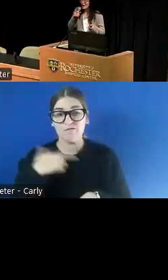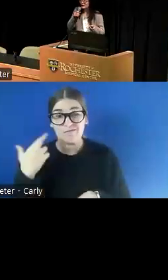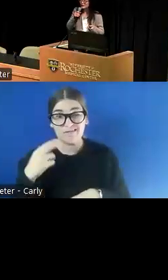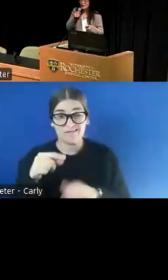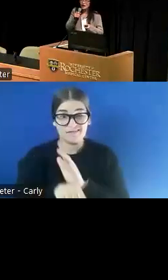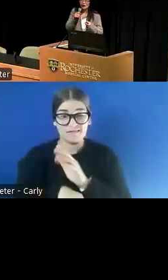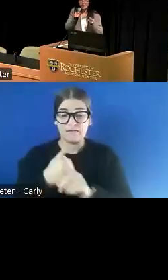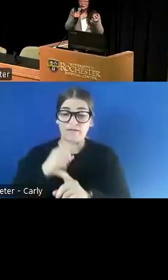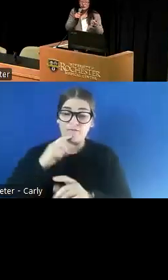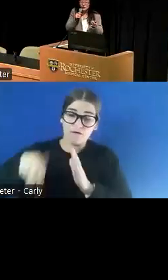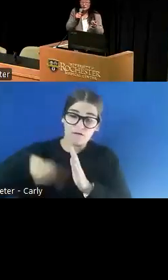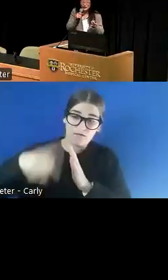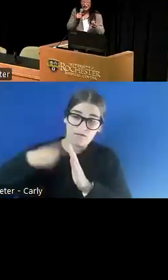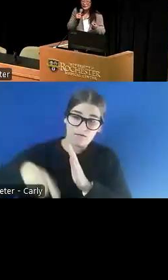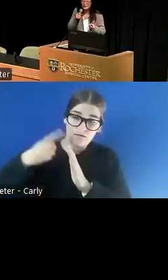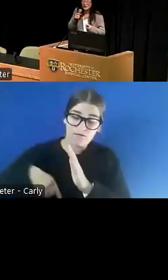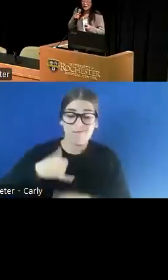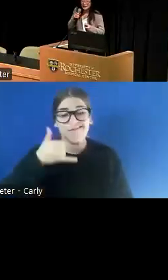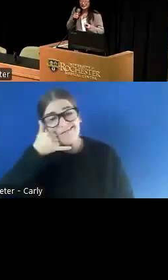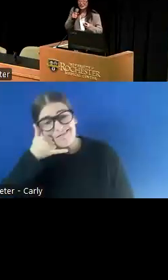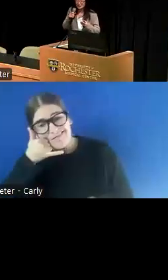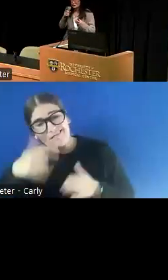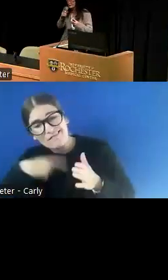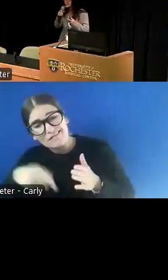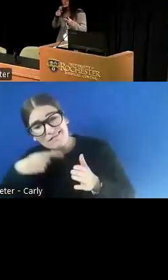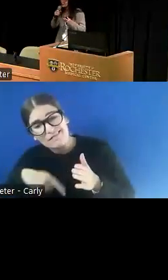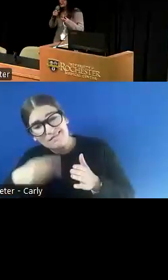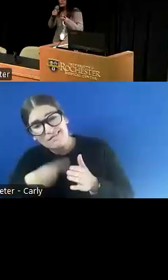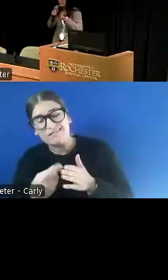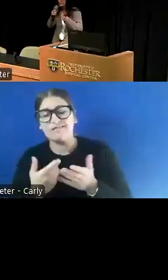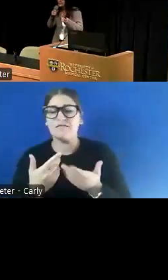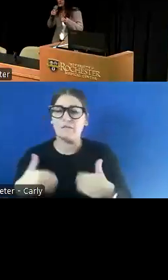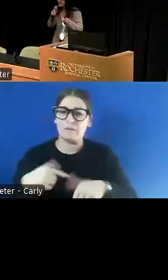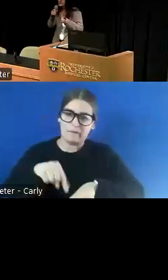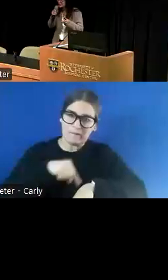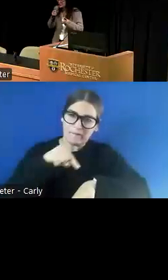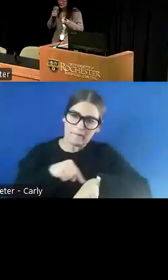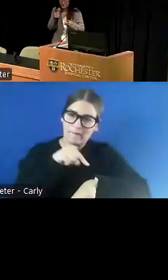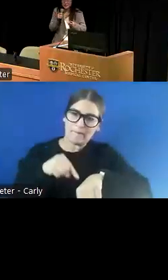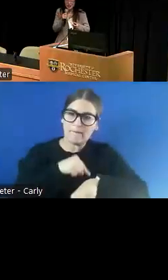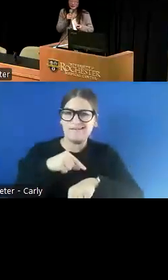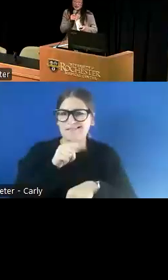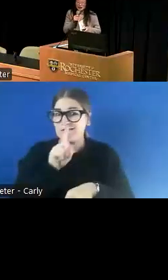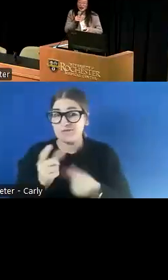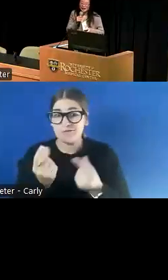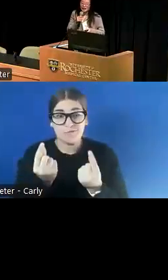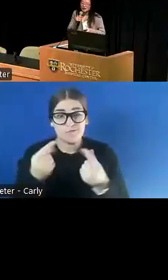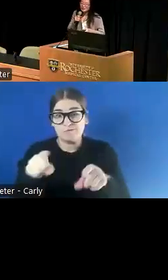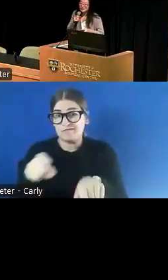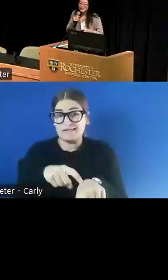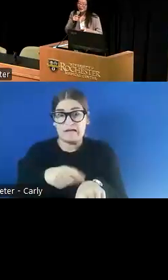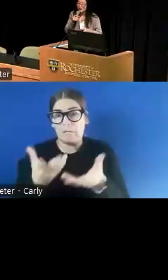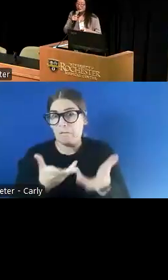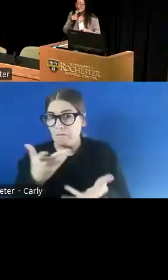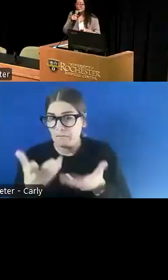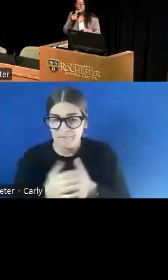for hours, on the phone for hours, and not fully knowing what exactly to do during those time. And there could